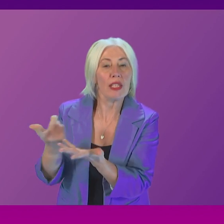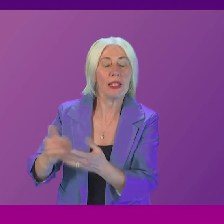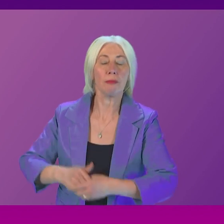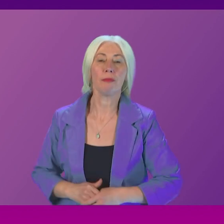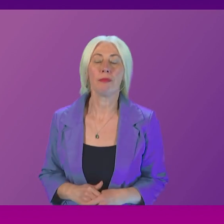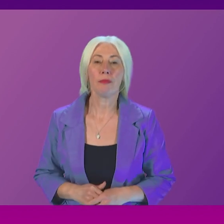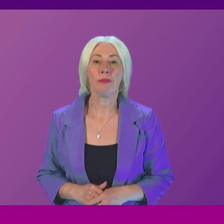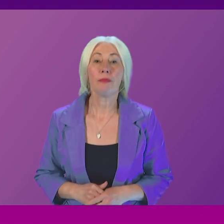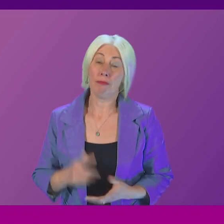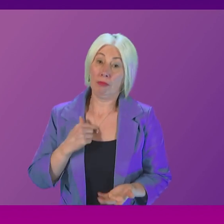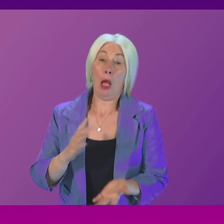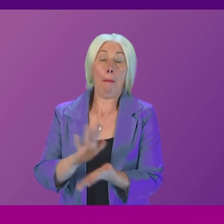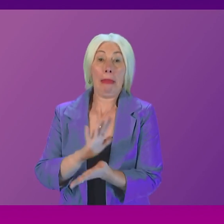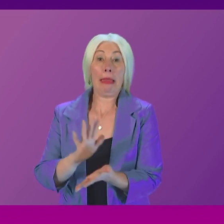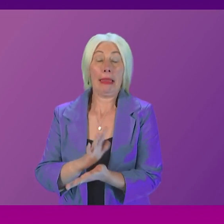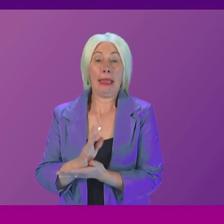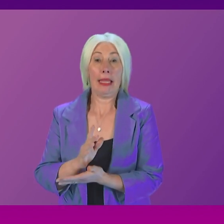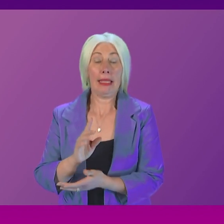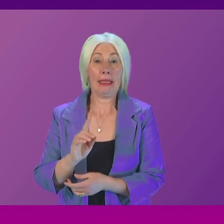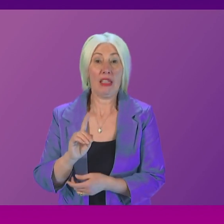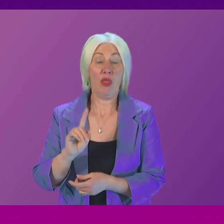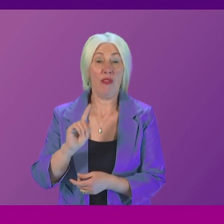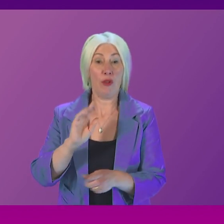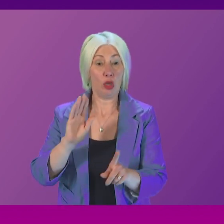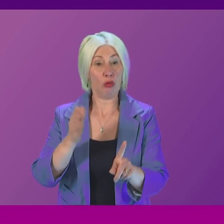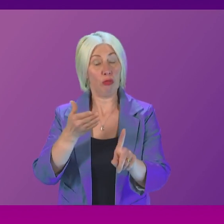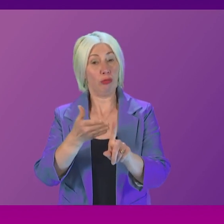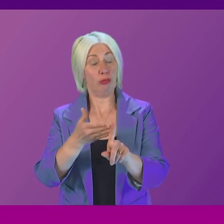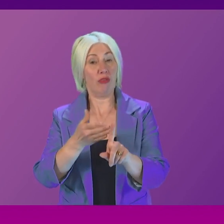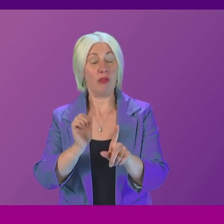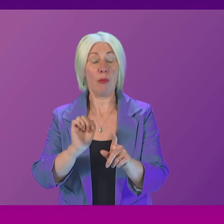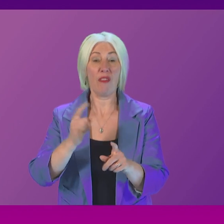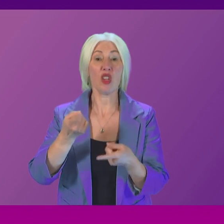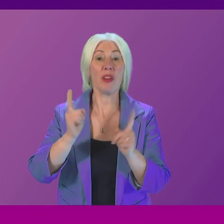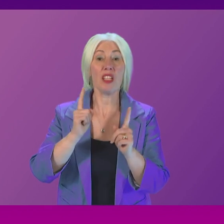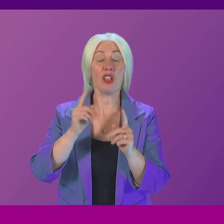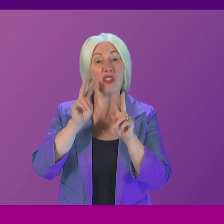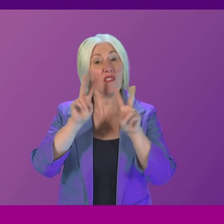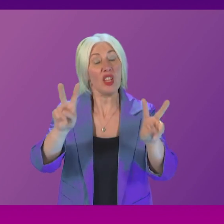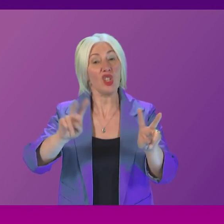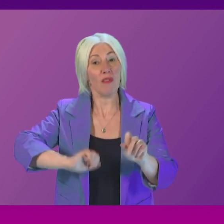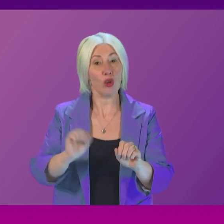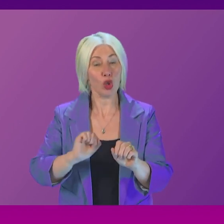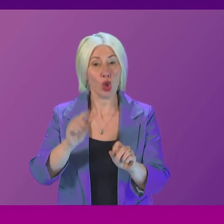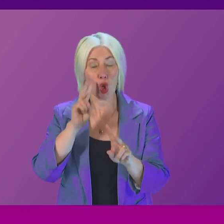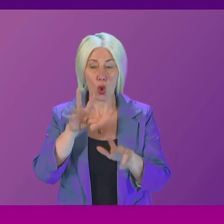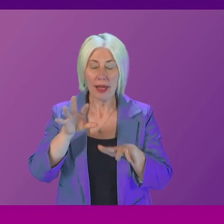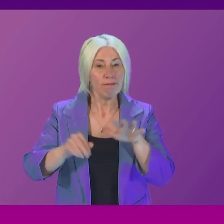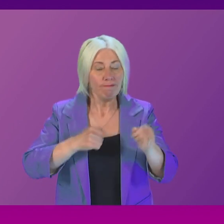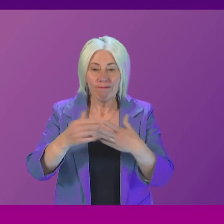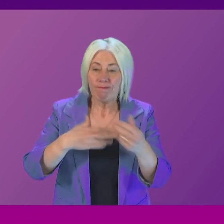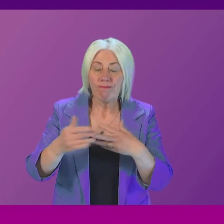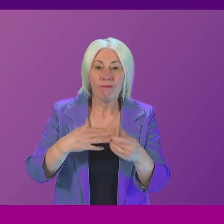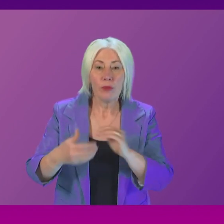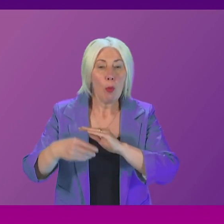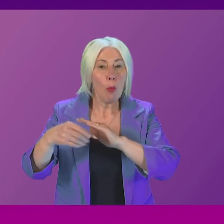Convener. I was pleased to see that the first mission set out in the First Minister's Vision for Scotland relates to tackling poverty